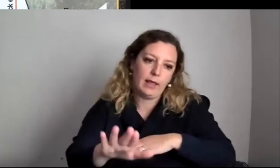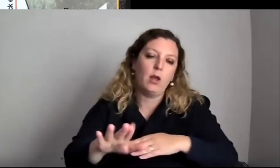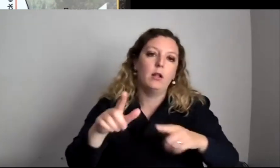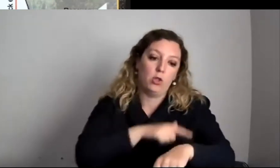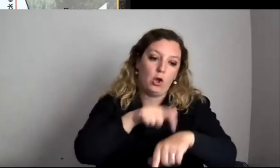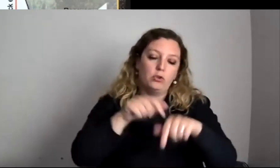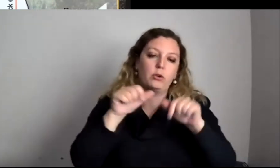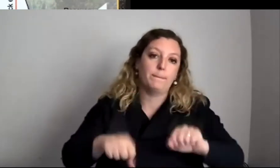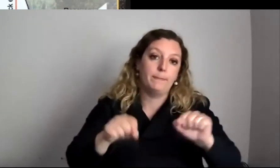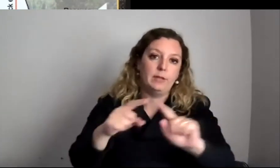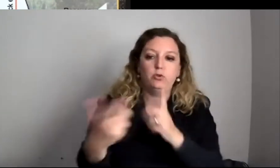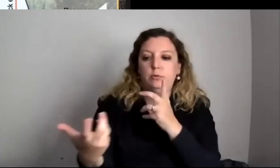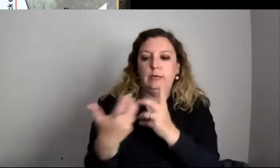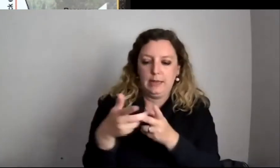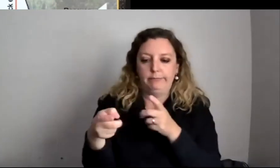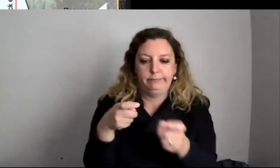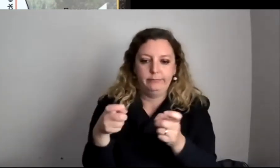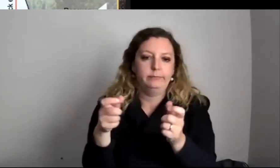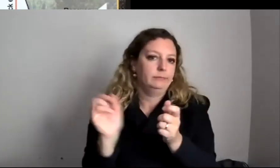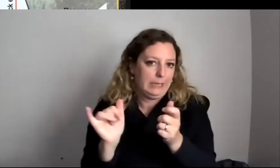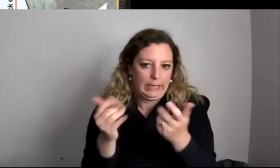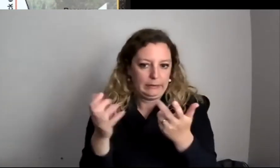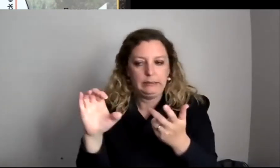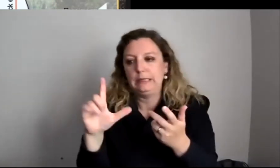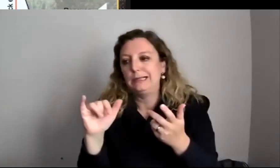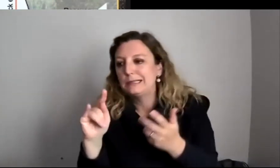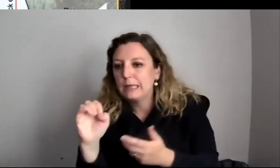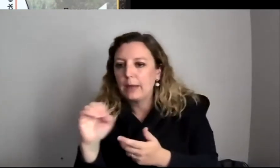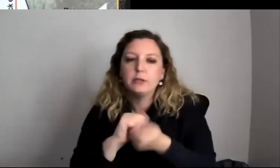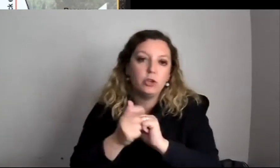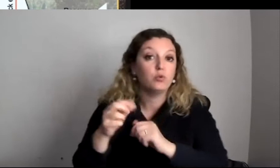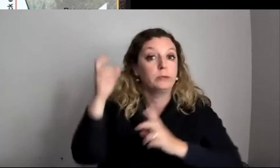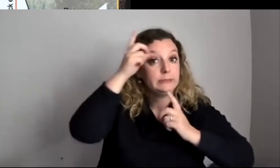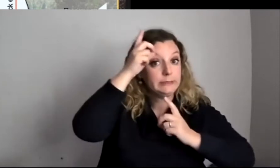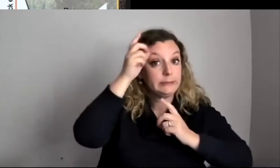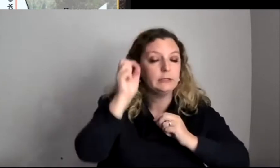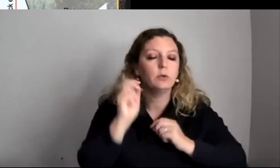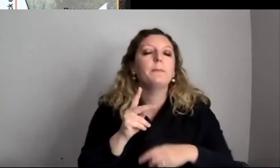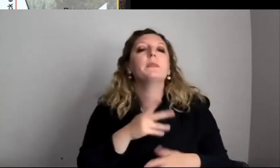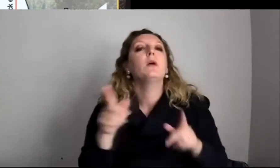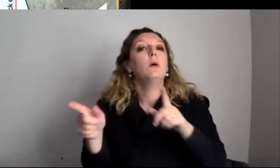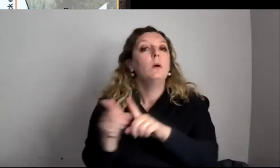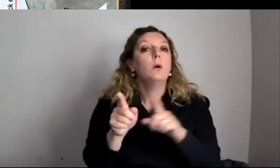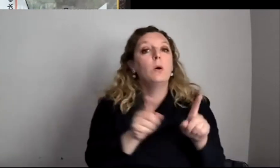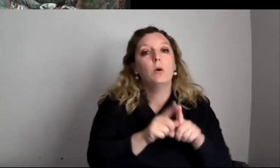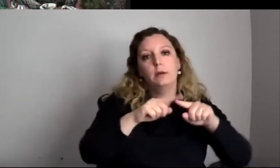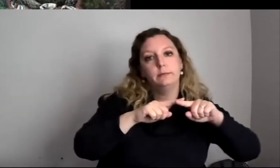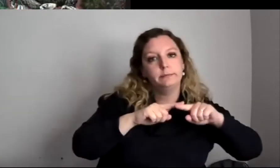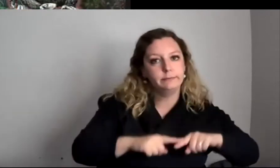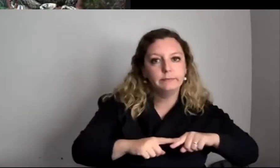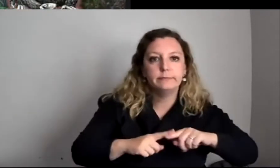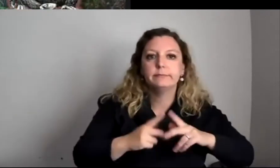potential to adapt and cope with things like climate change or disease. Okay. In addition, depending on